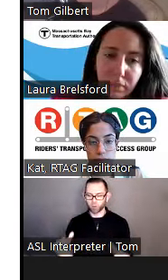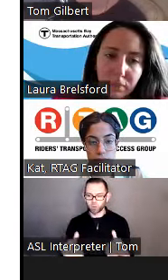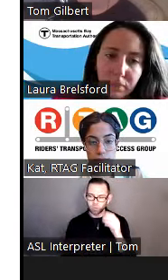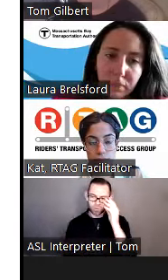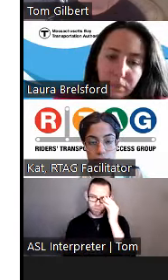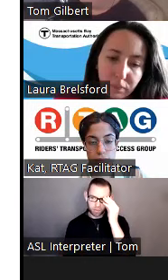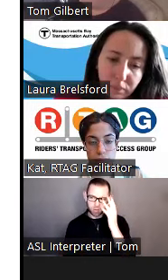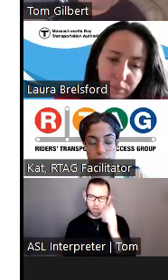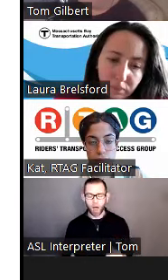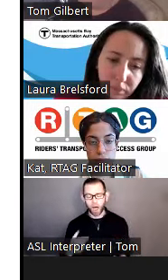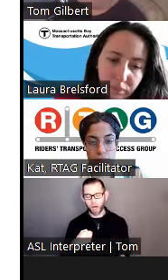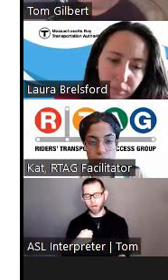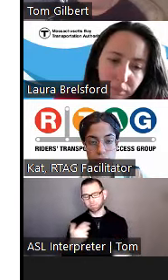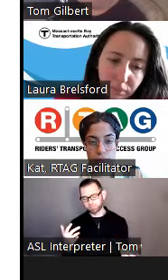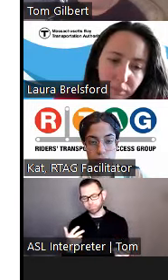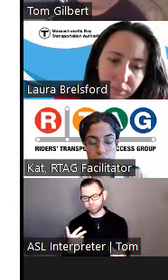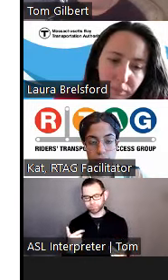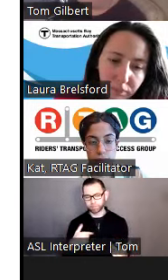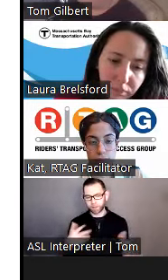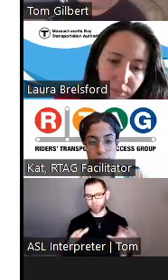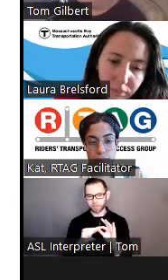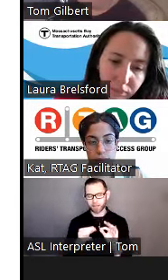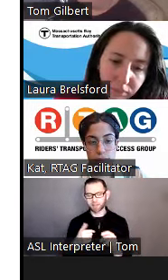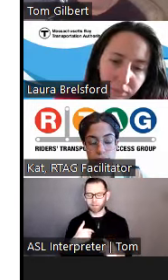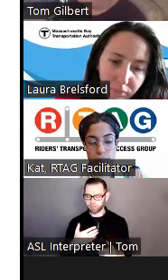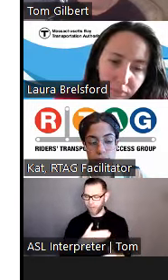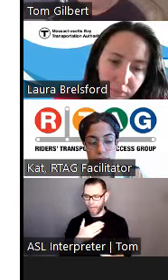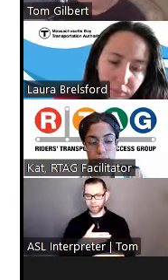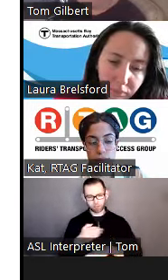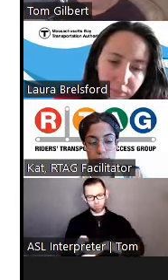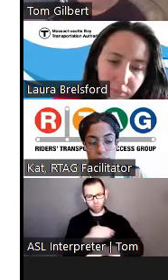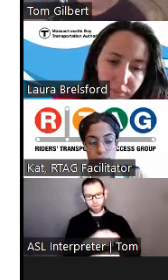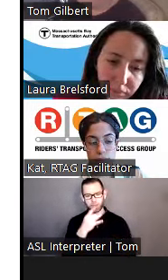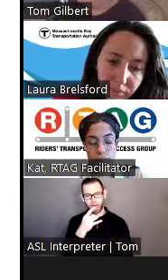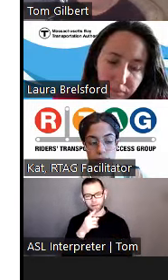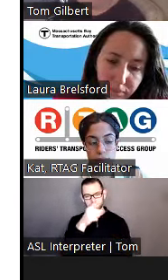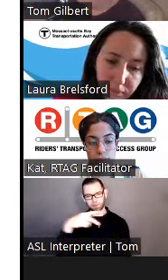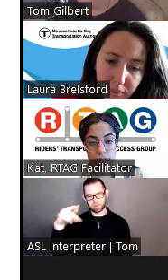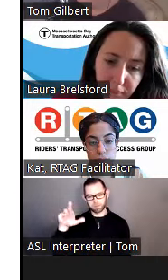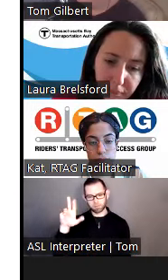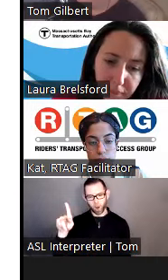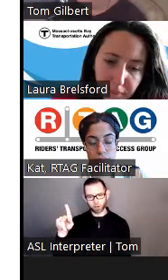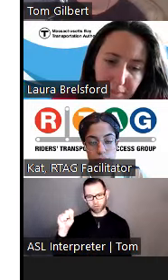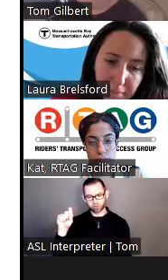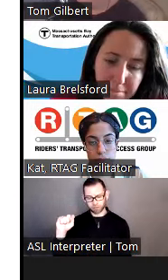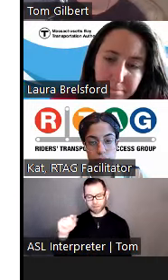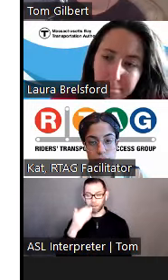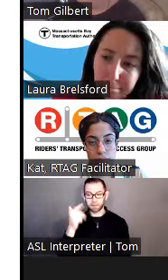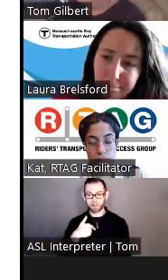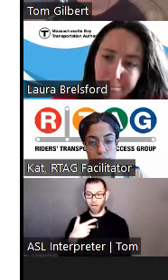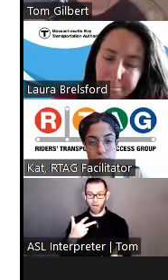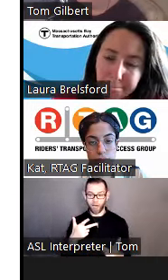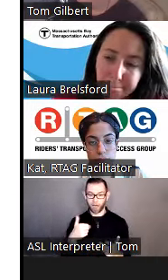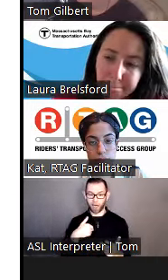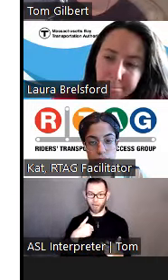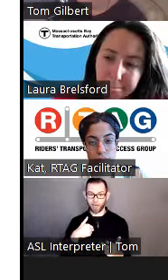I'm glad, like I said, I'm glad the lighting is better at Park Street because I have fallen into the Green Line trolley